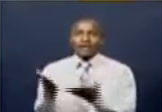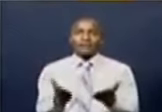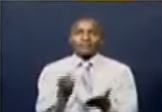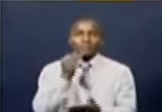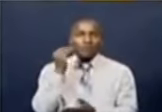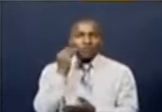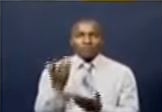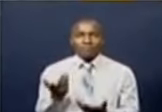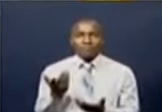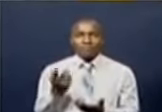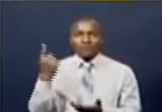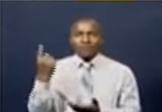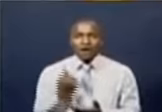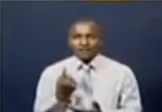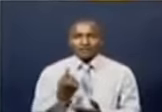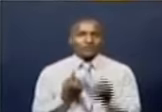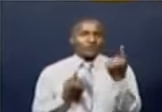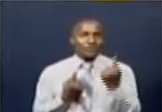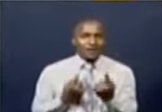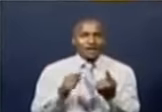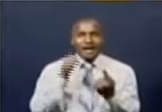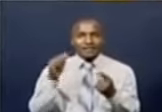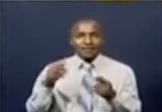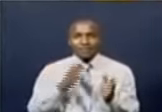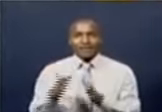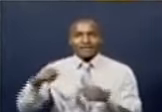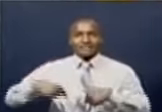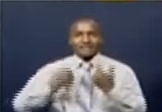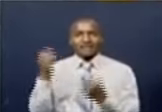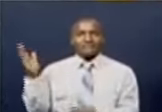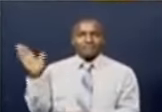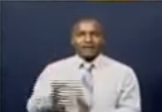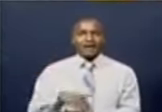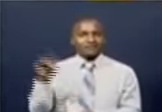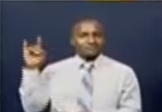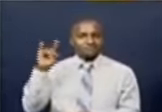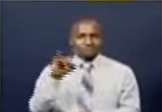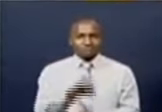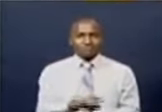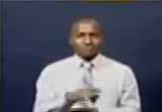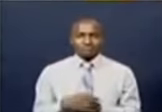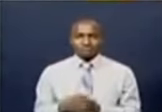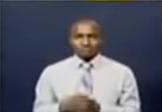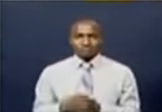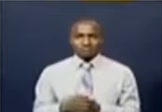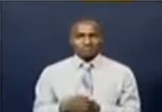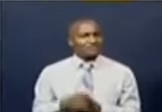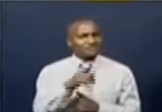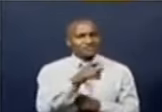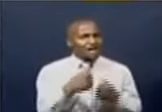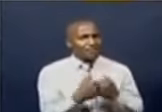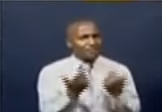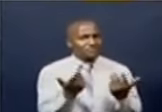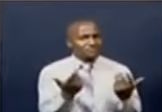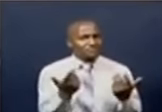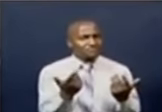one by one. And some of them are organized their own transport back home. Mm. That tells you that... And how did that happen? I've seen other